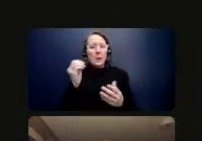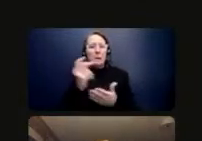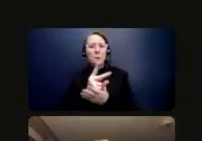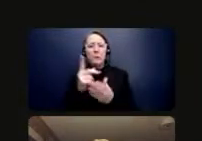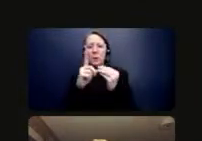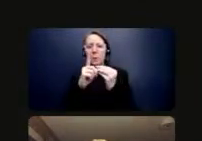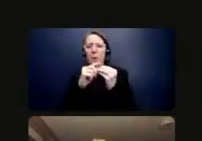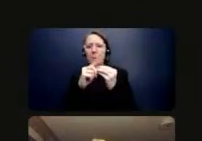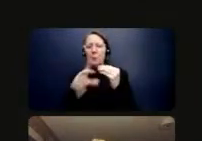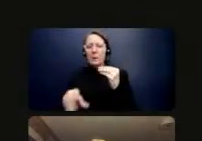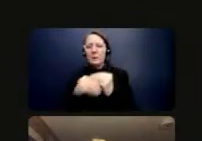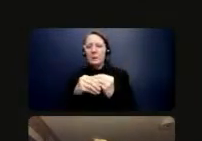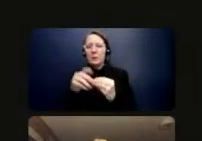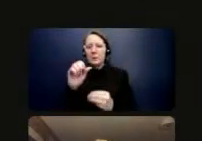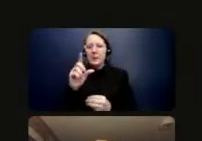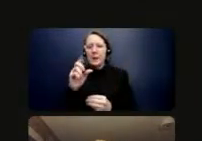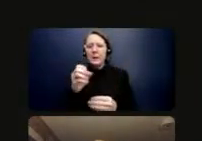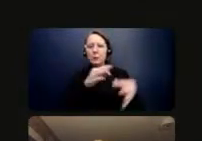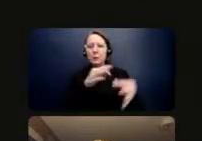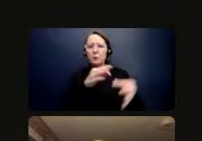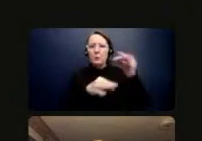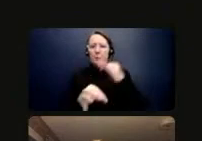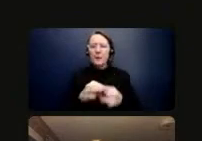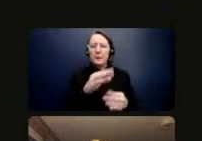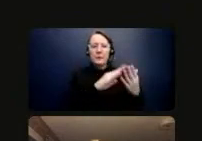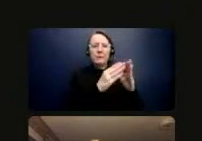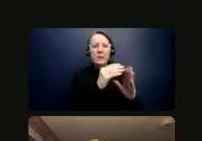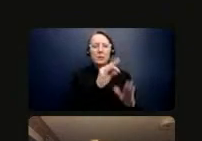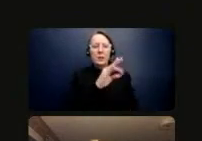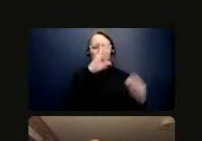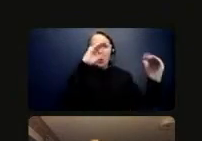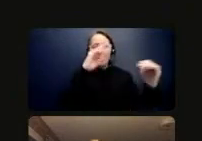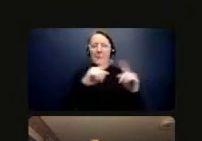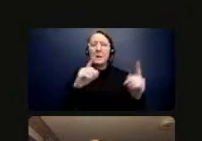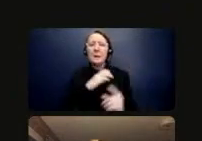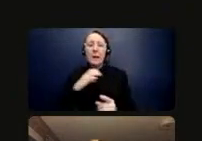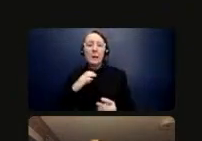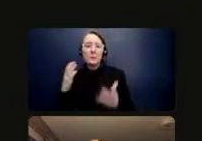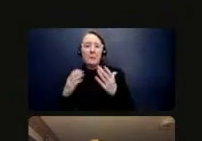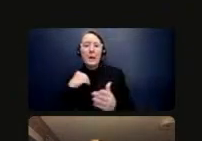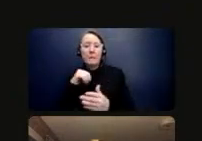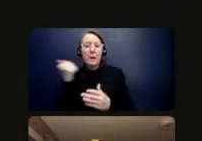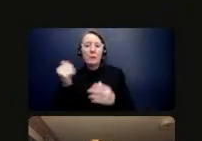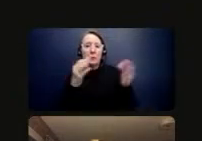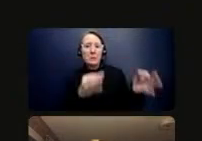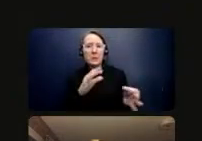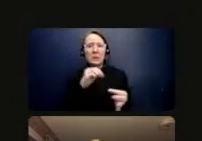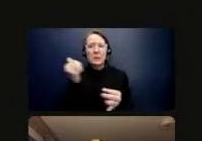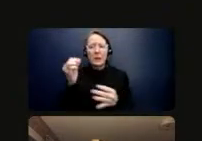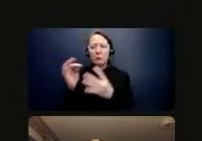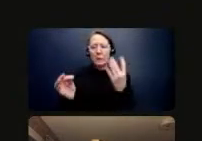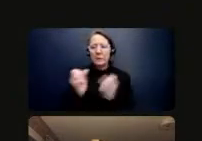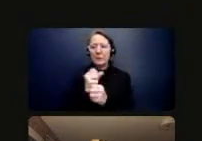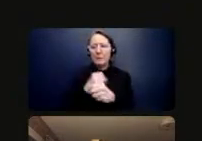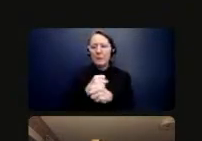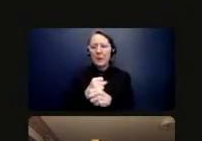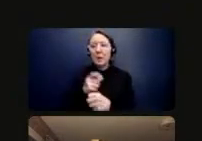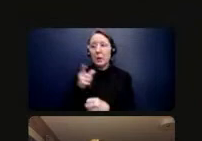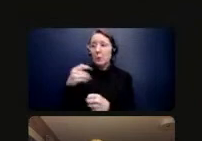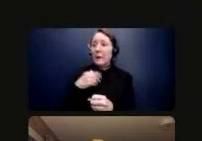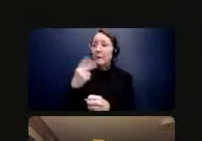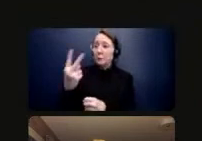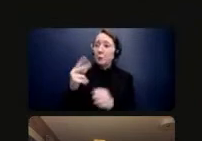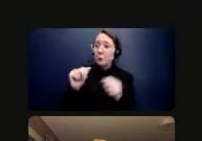site to replace the Village of Hope. But okay. Council may have other decisions and choices to make. You really have two potential